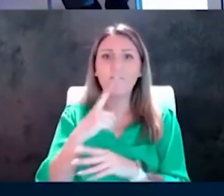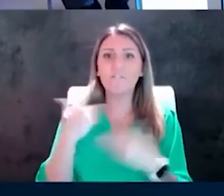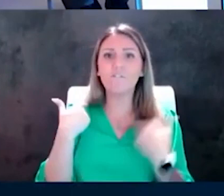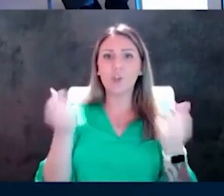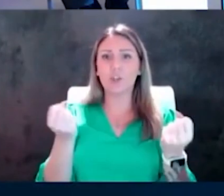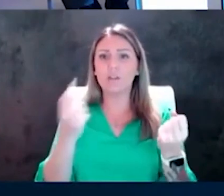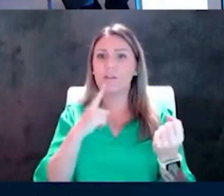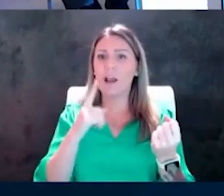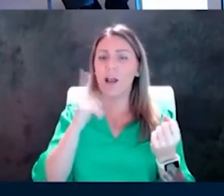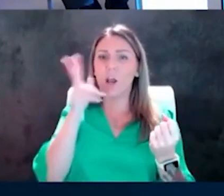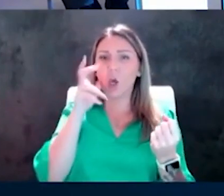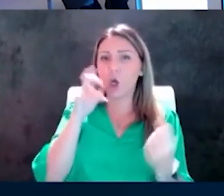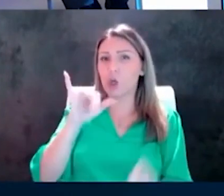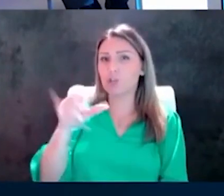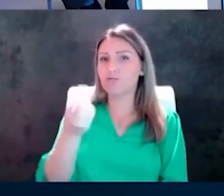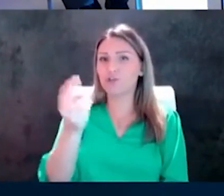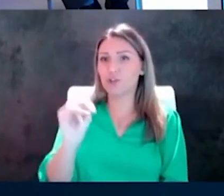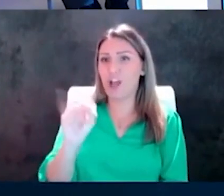is available there, Jess.